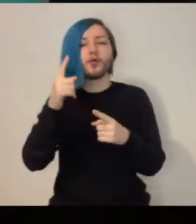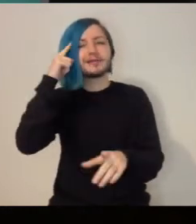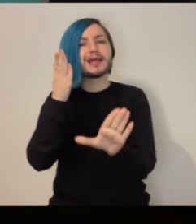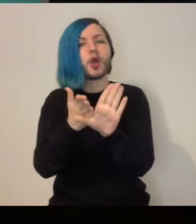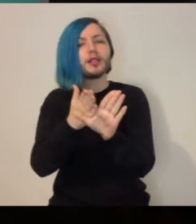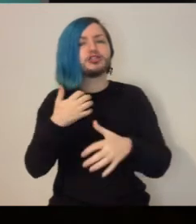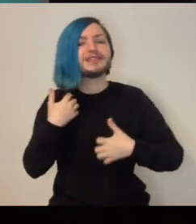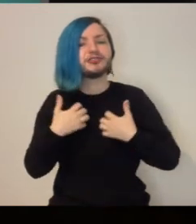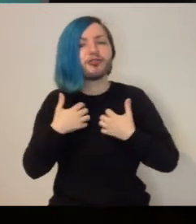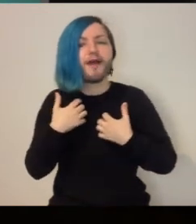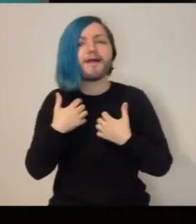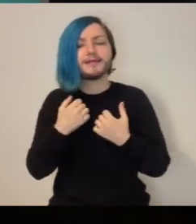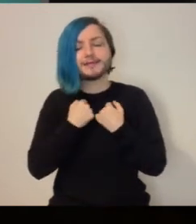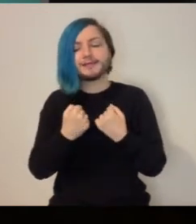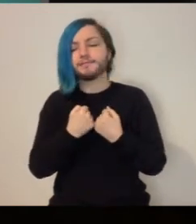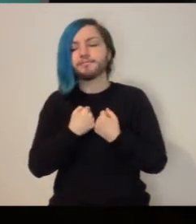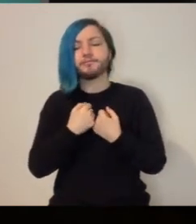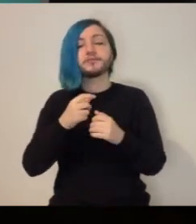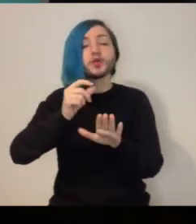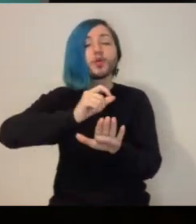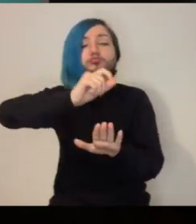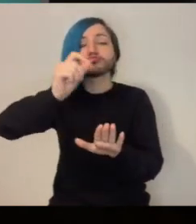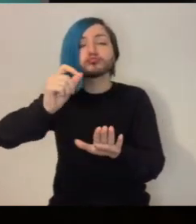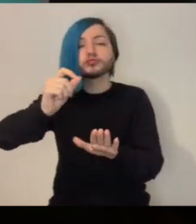and interest. Try not to press too